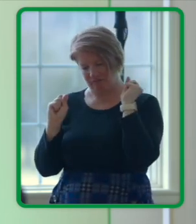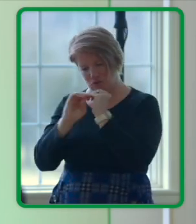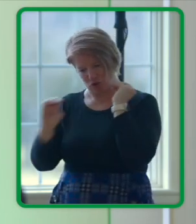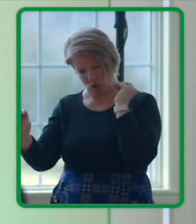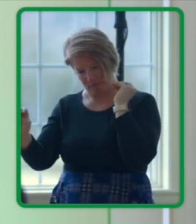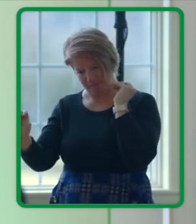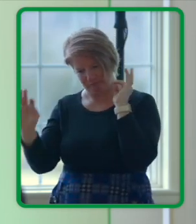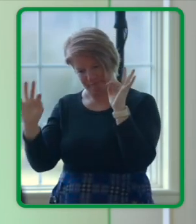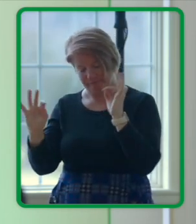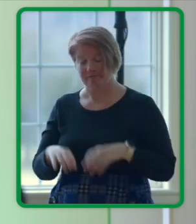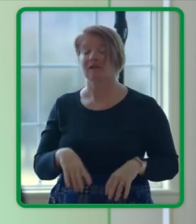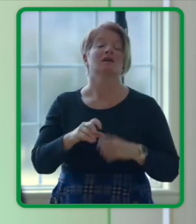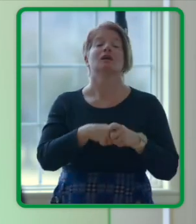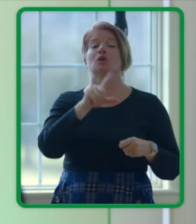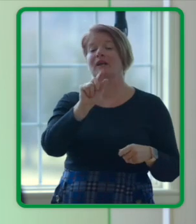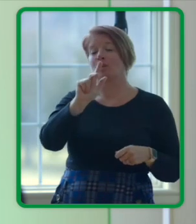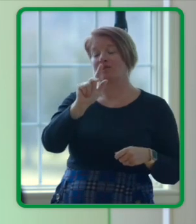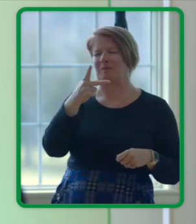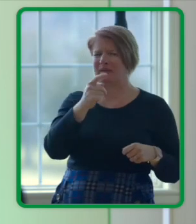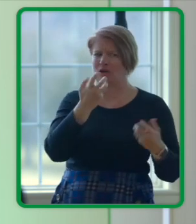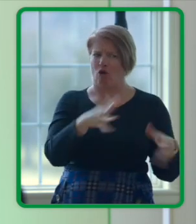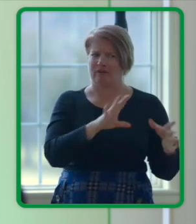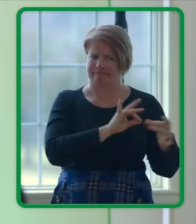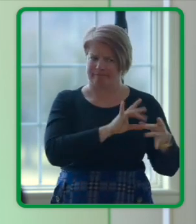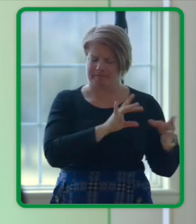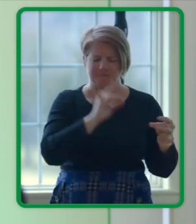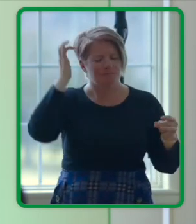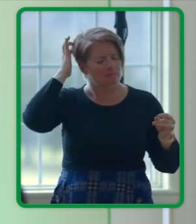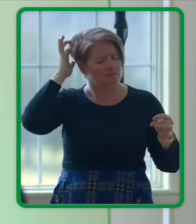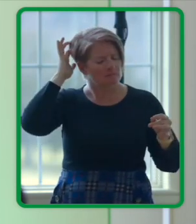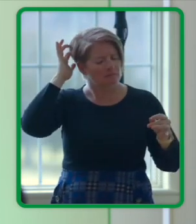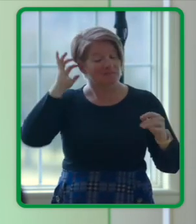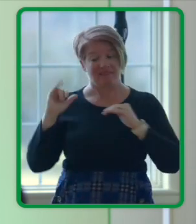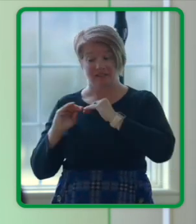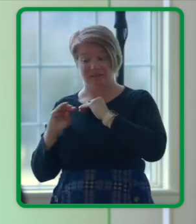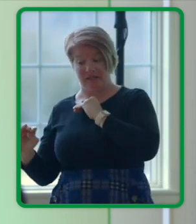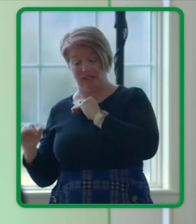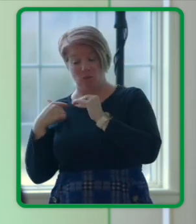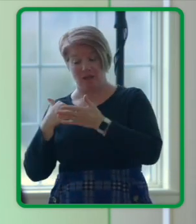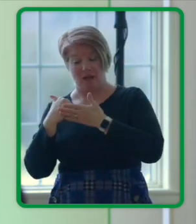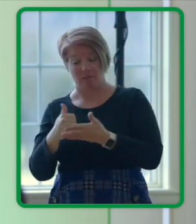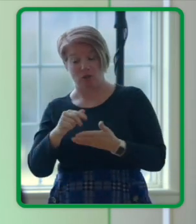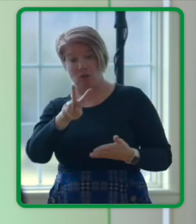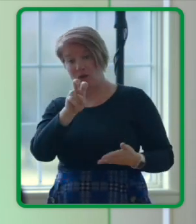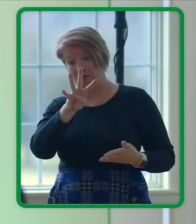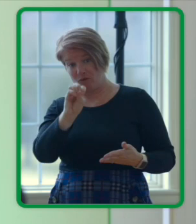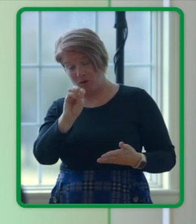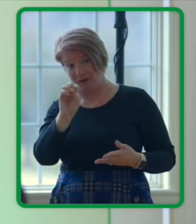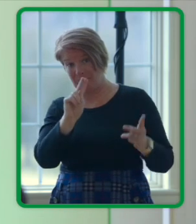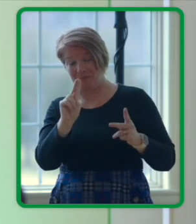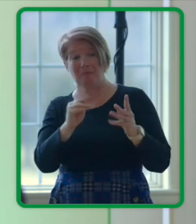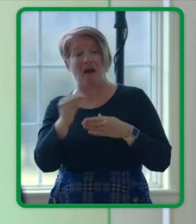harbor. In 2023, as Pete mentioned, against this backdrop of stability, we helped 240